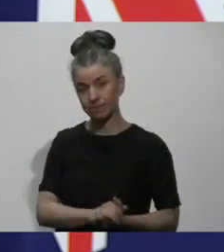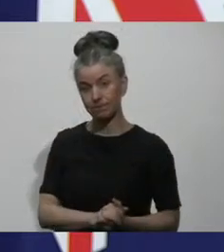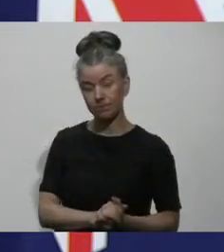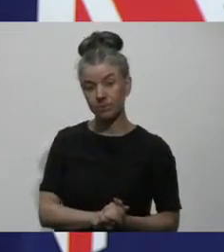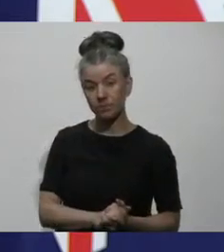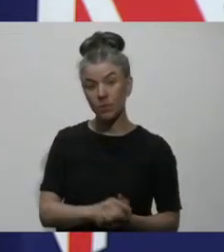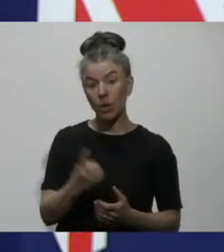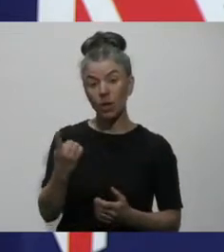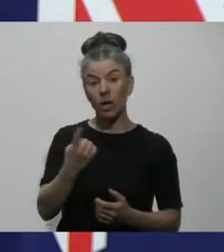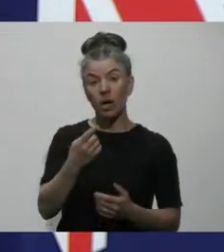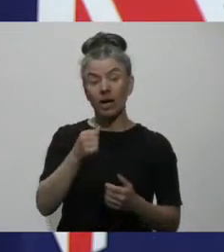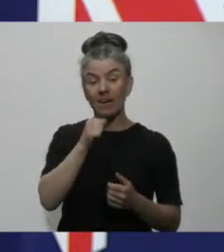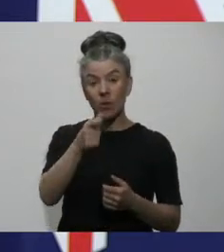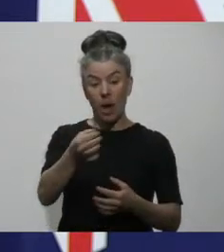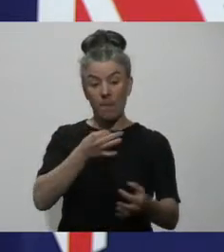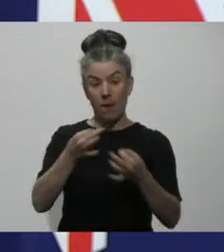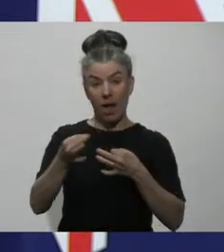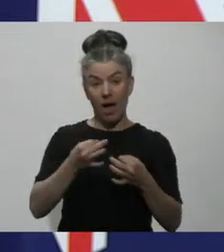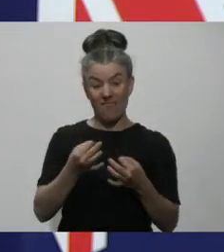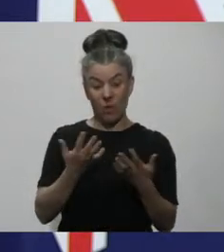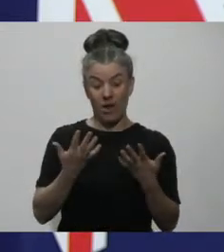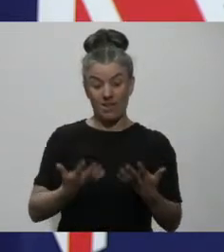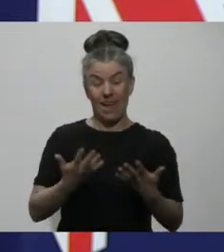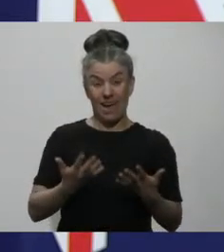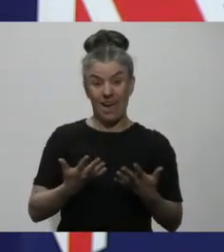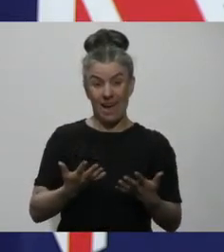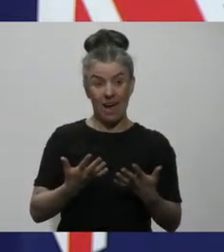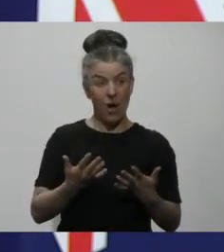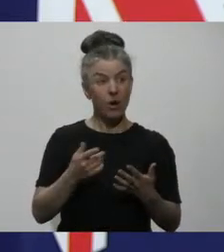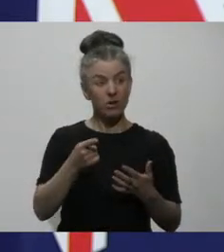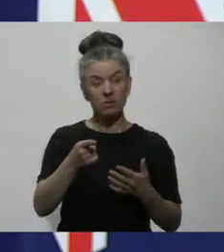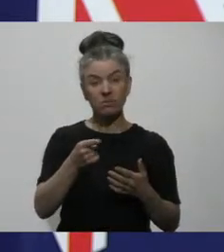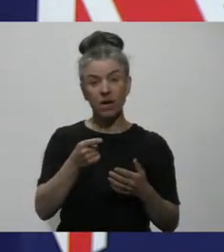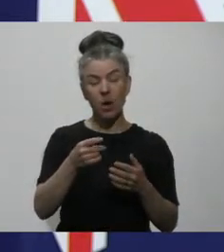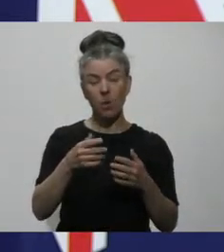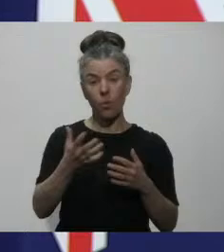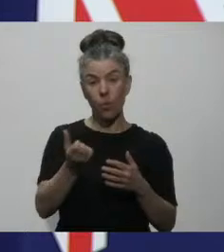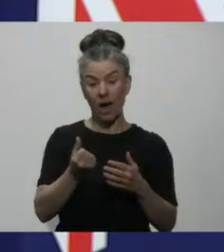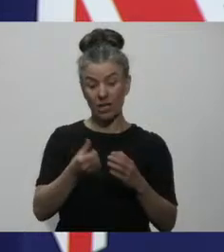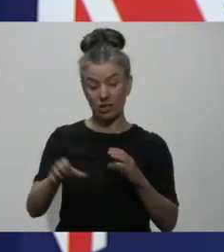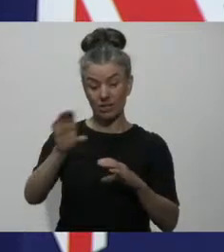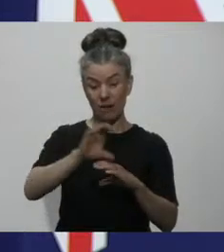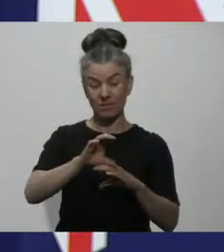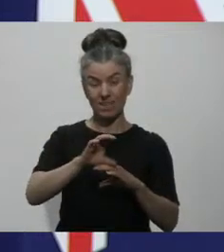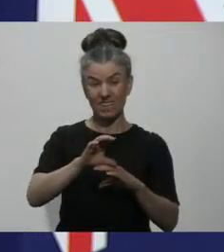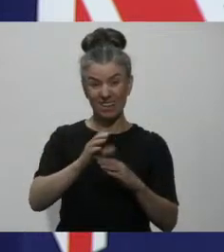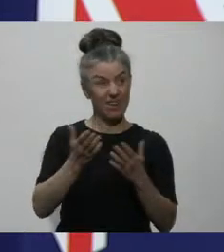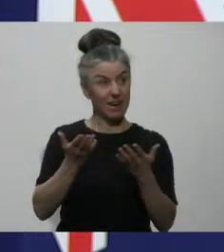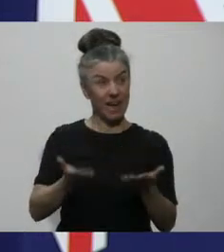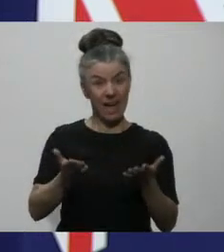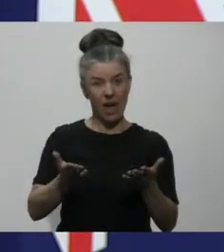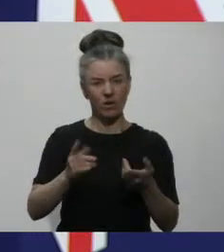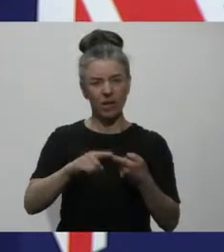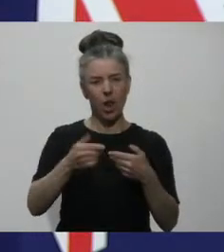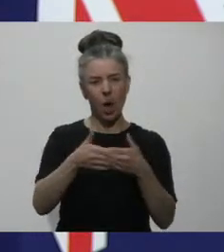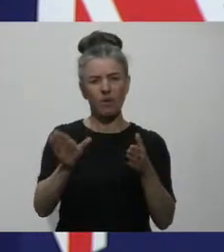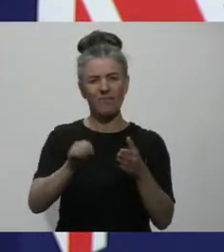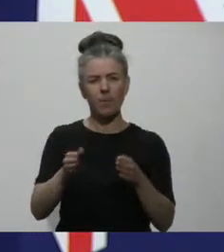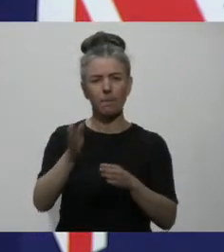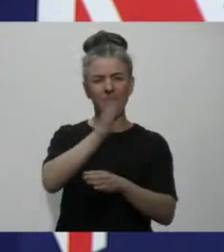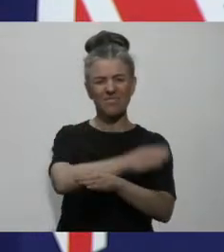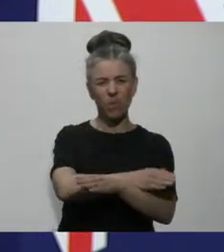for the current wage subsidy extension are still open and expire on the 1st of September. I encourage